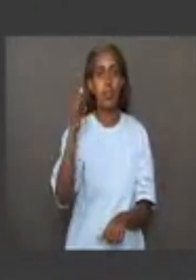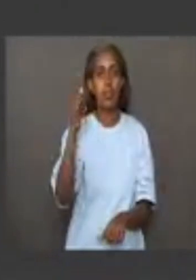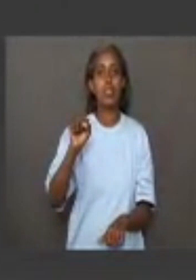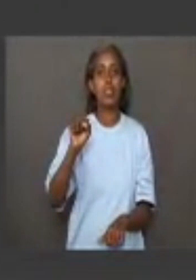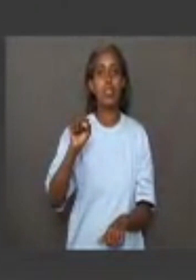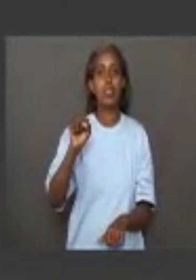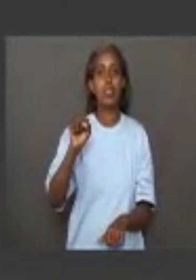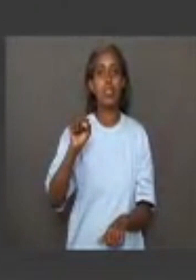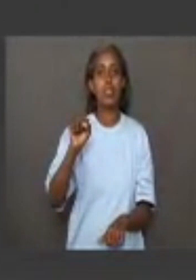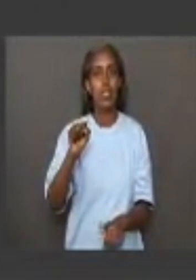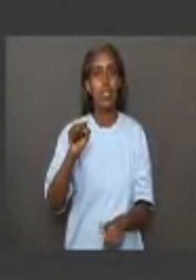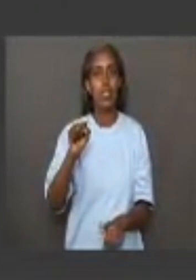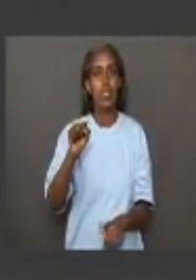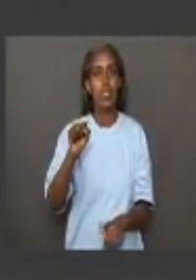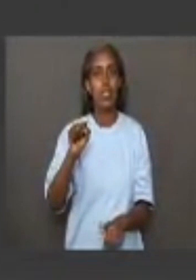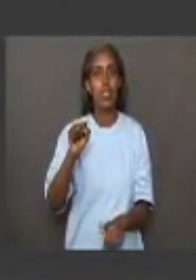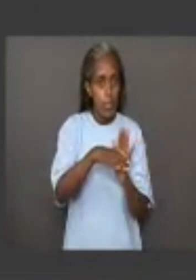represents?